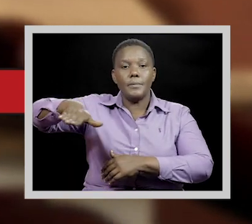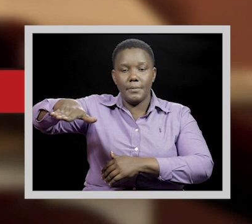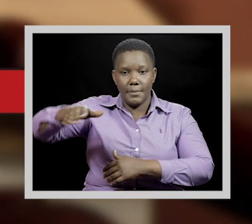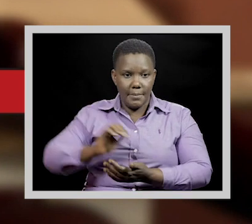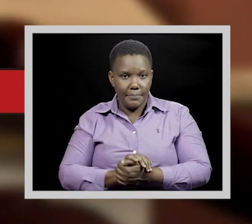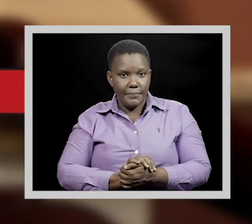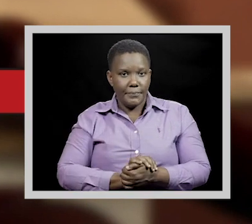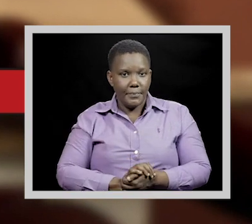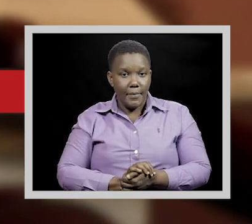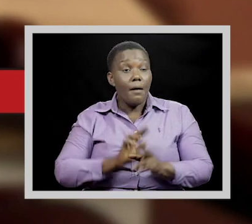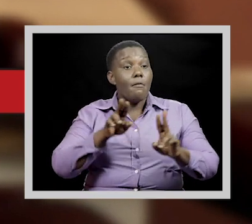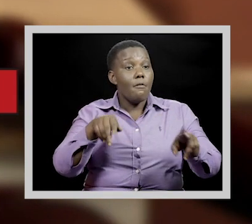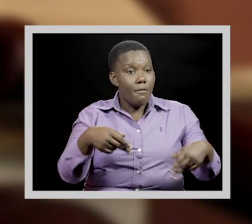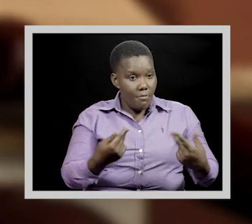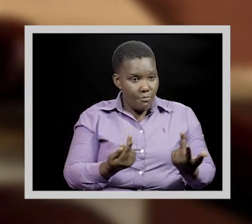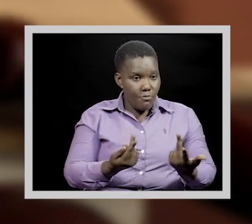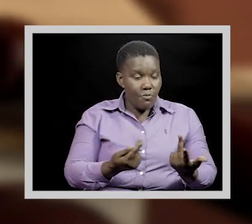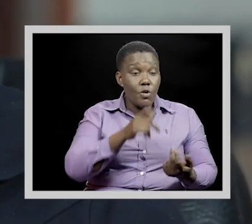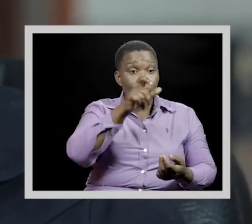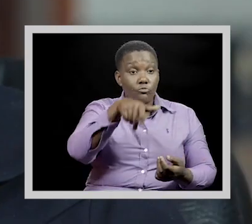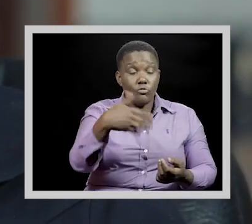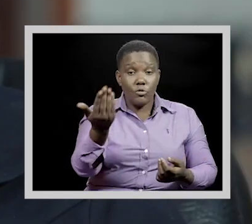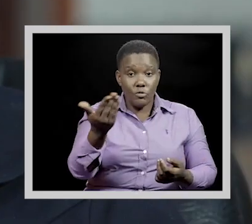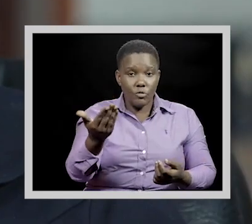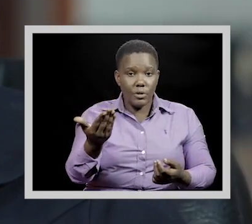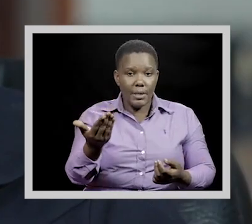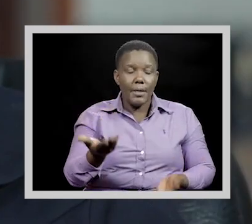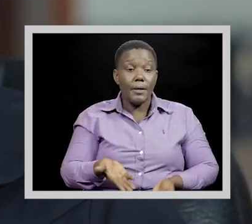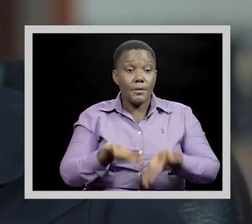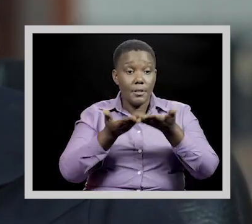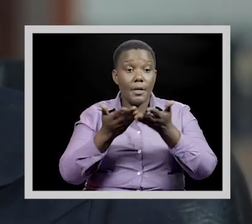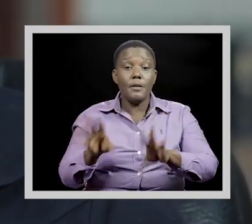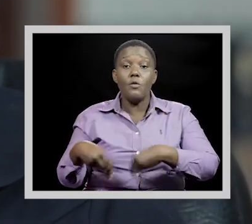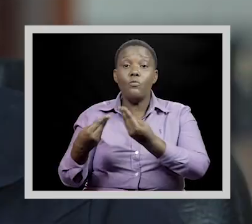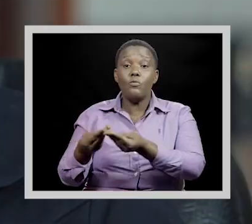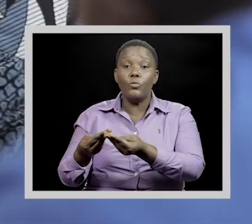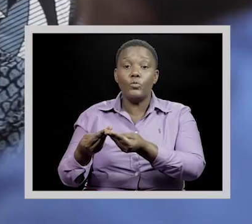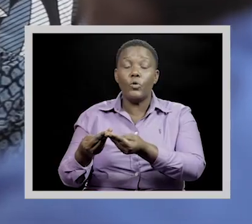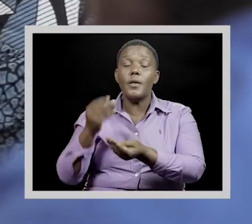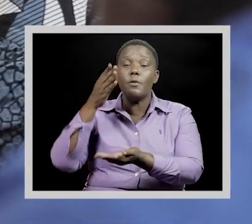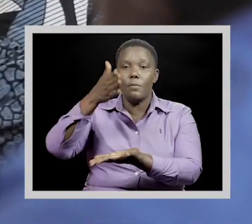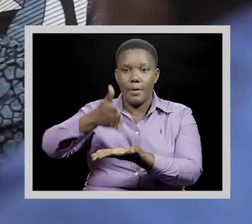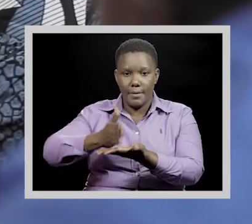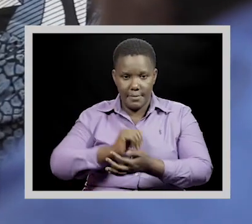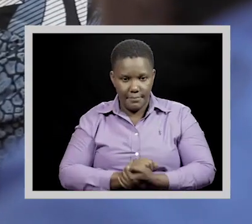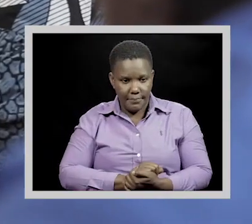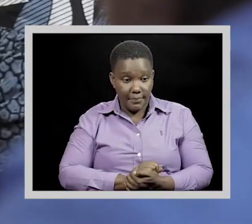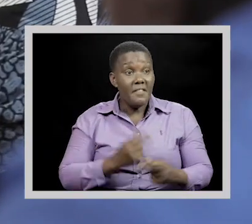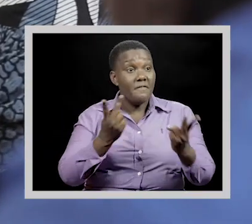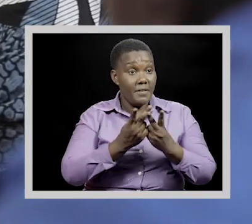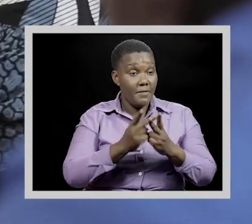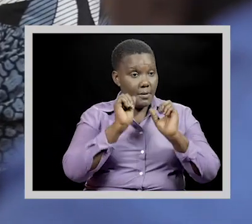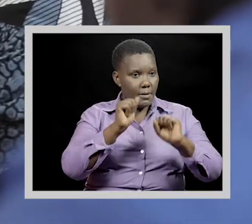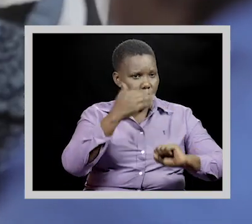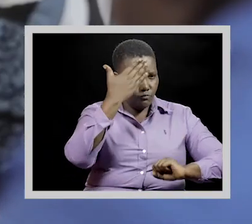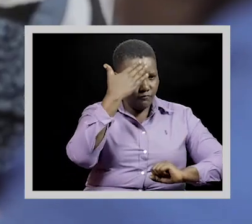child or necessary for effective delivery of justice. Here is something to